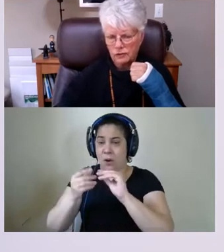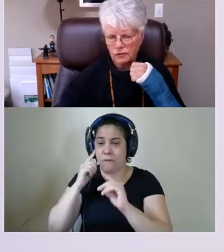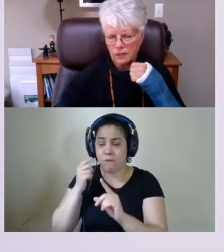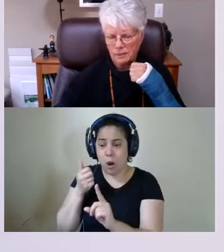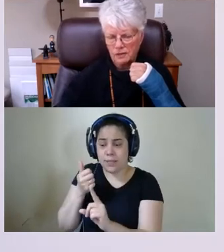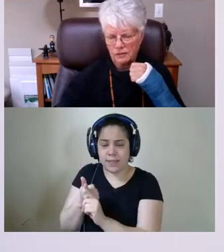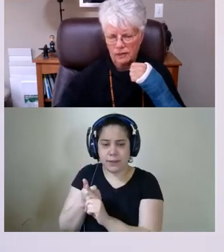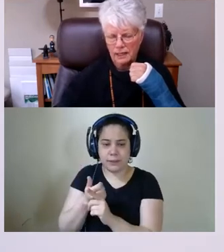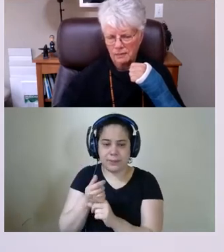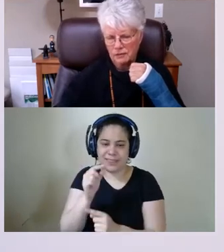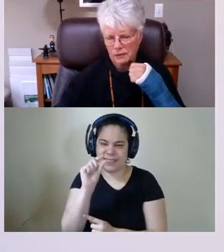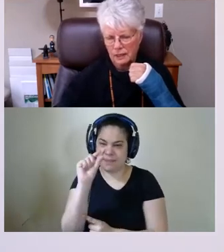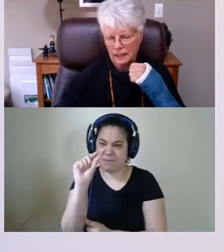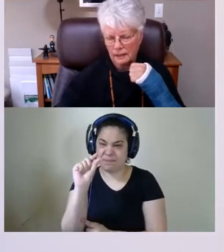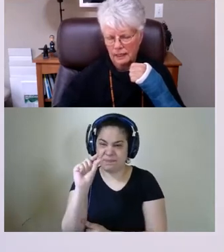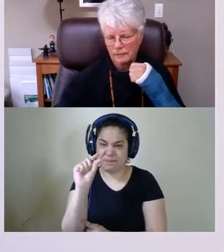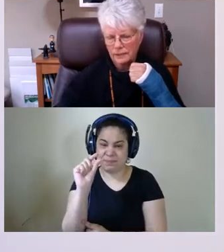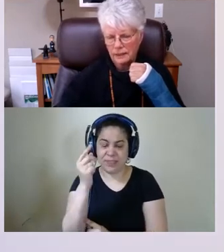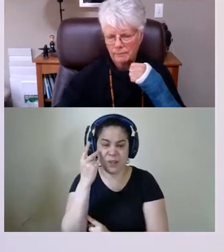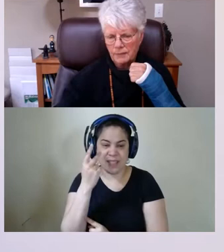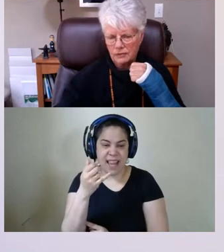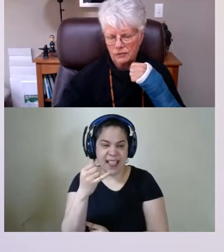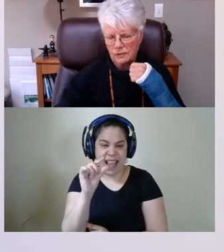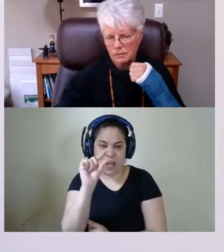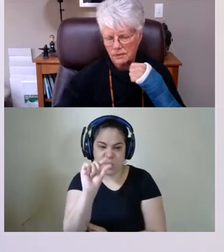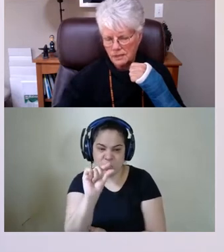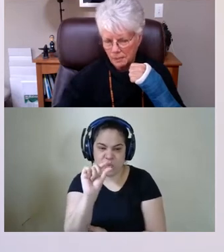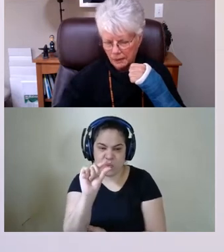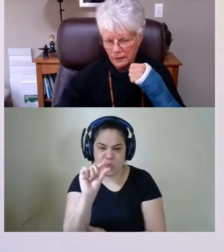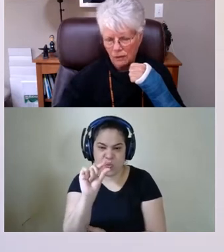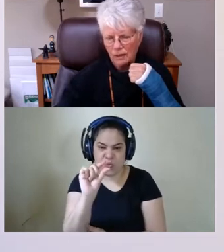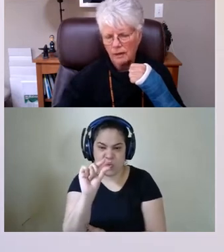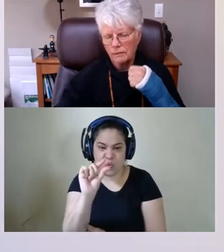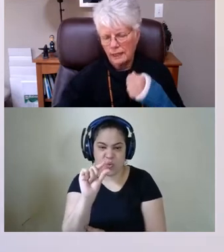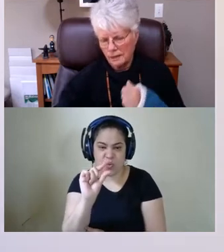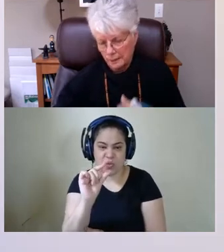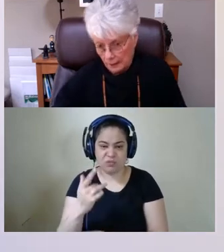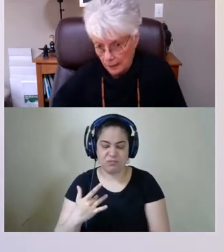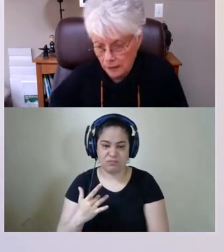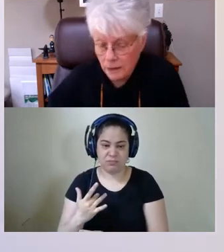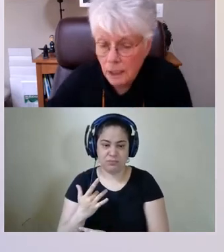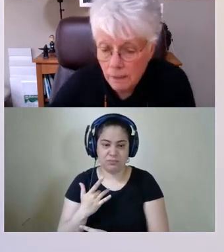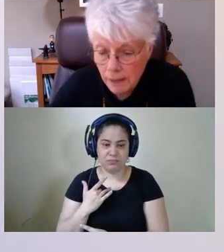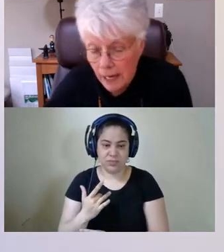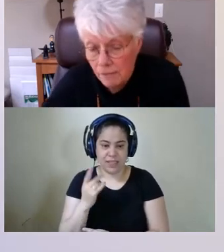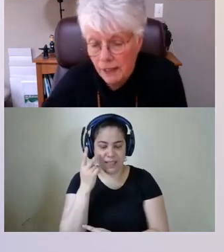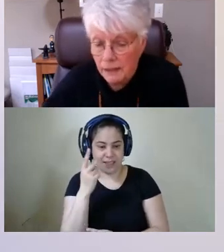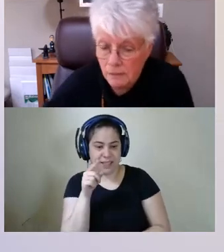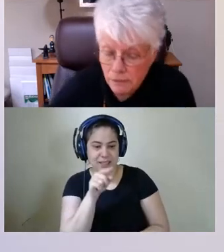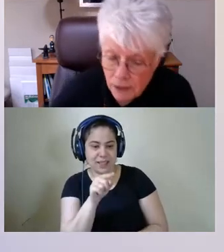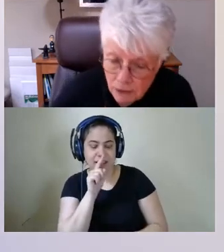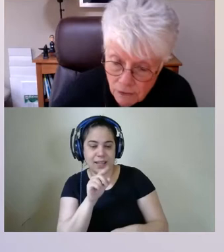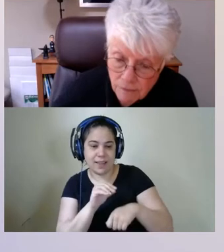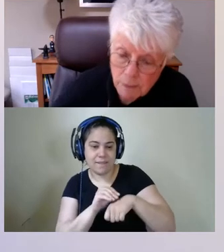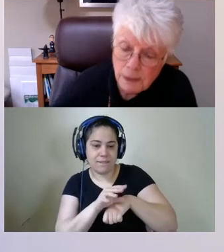that shows up is in the right hemisphere, not the left. This is typically thought of and typically is the